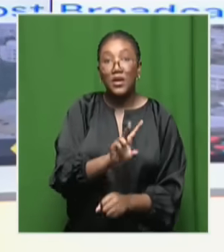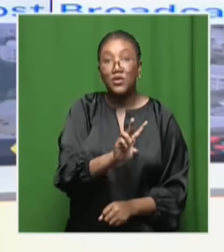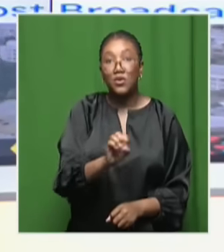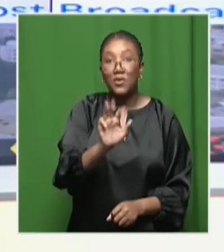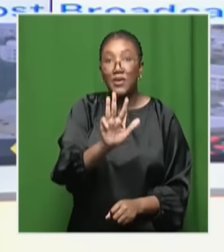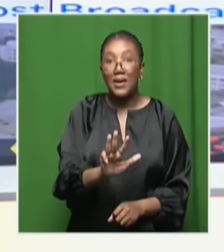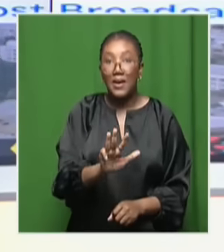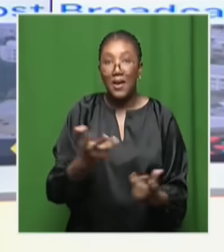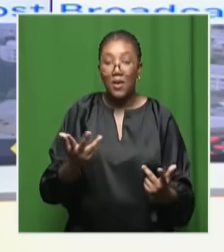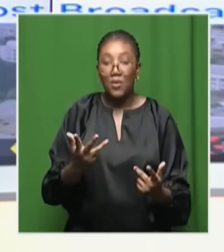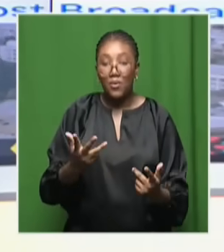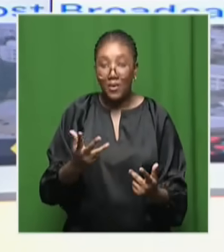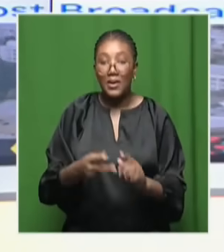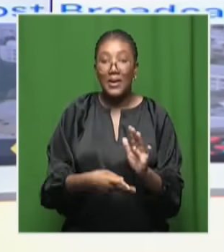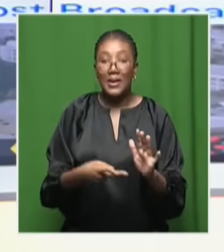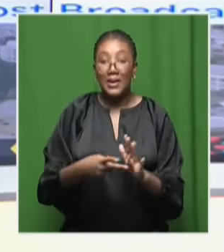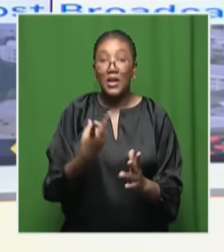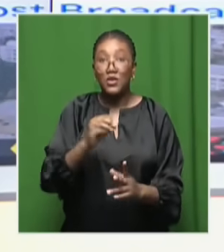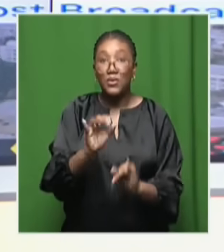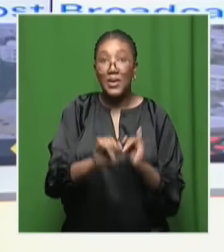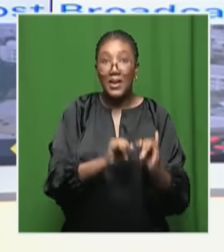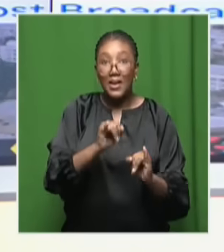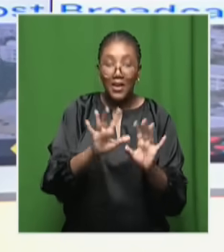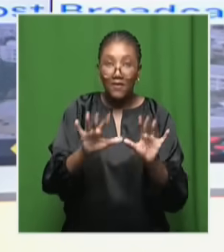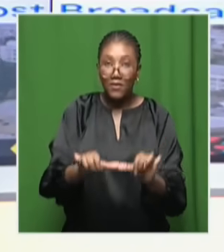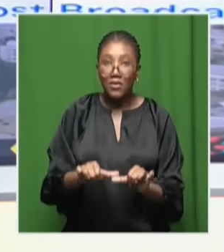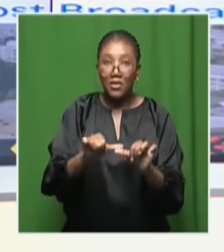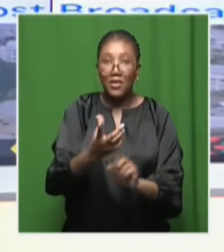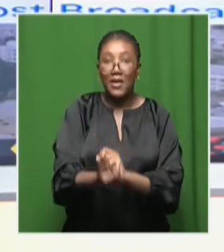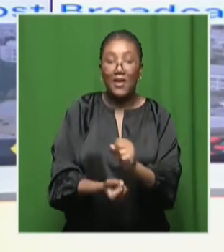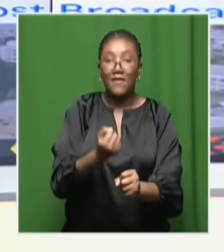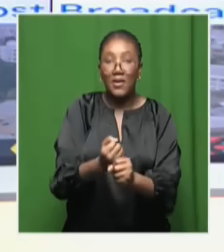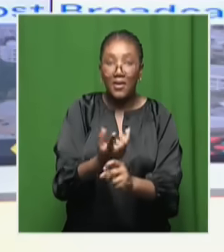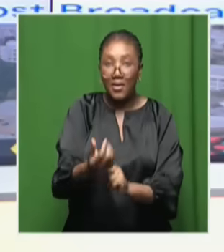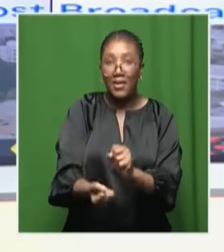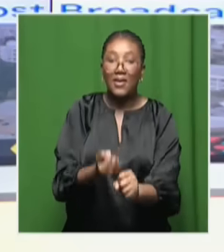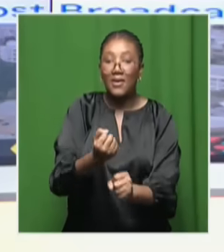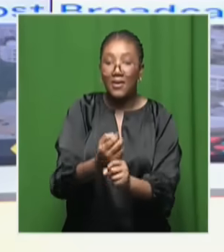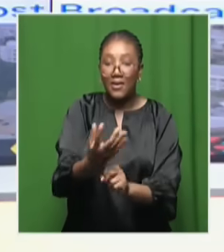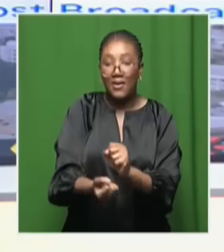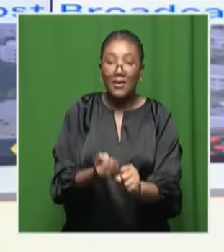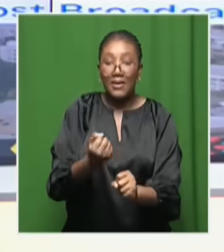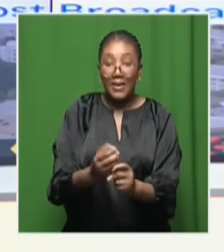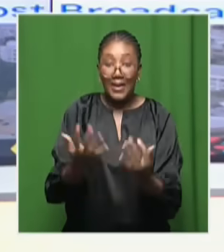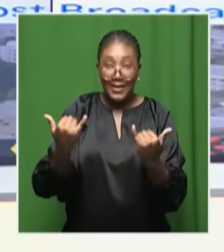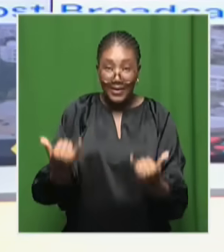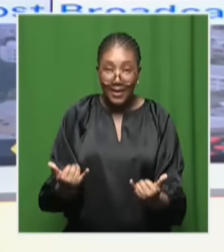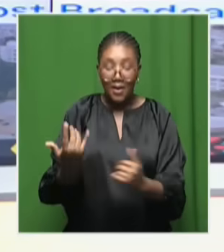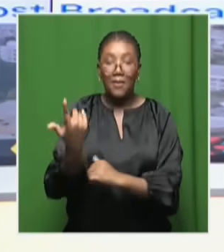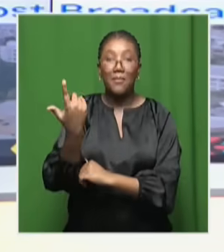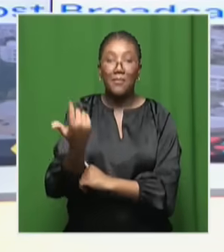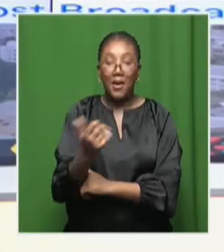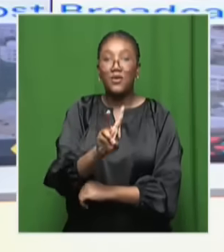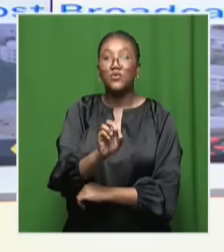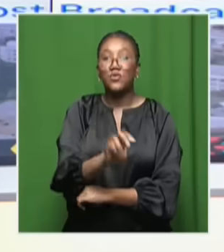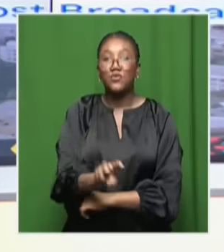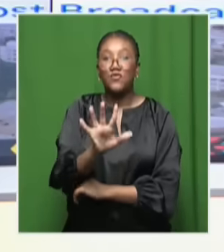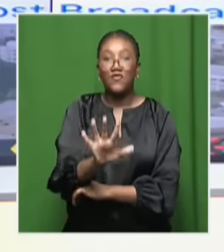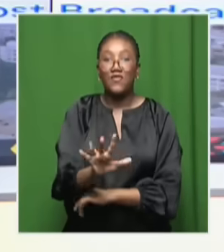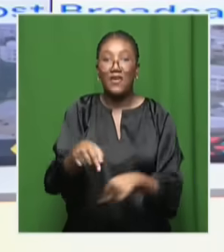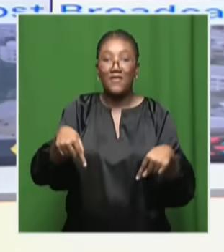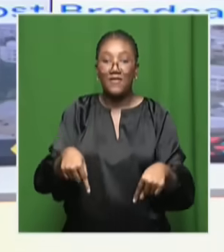2009 it was held, and then 2011 it continued annually until this build up to the 2025 moment, and it became